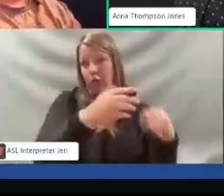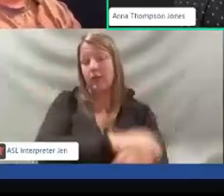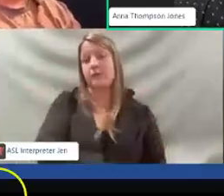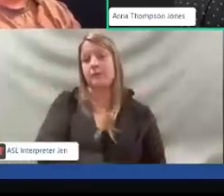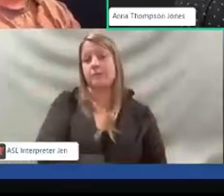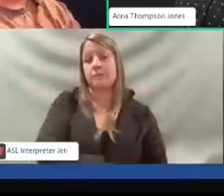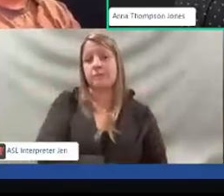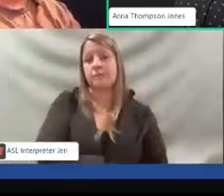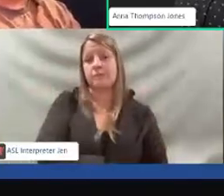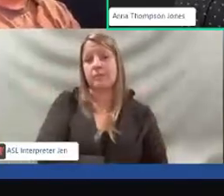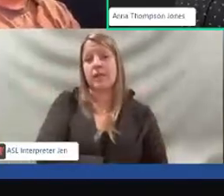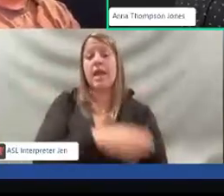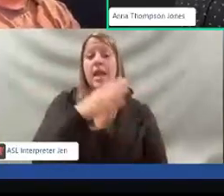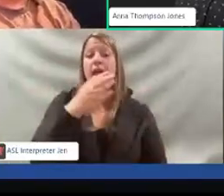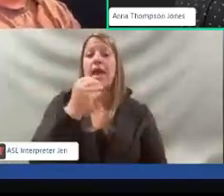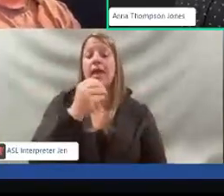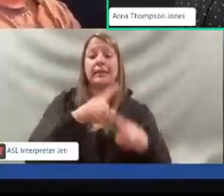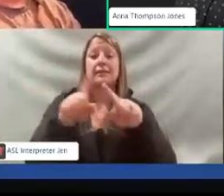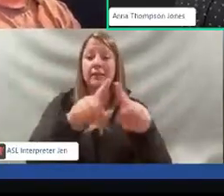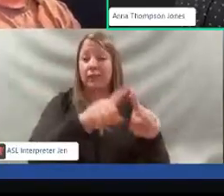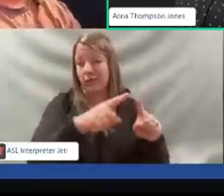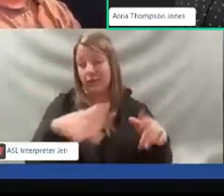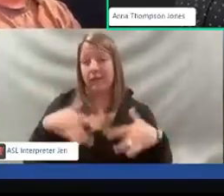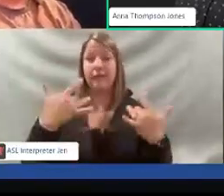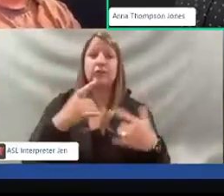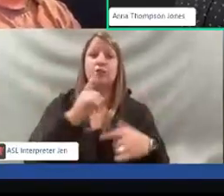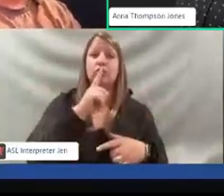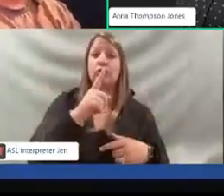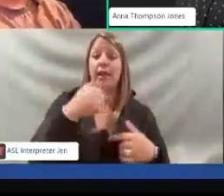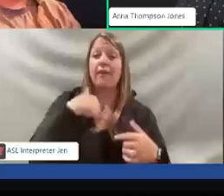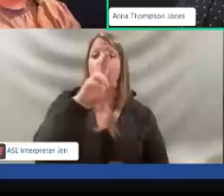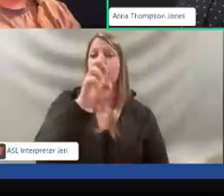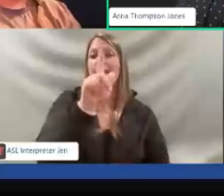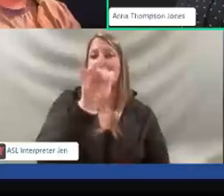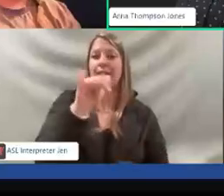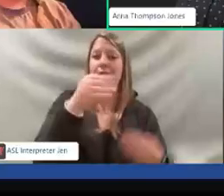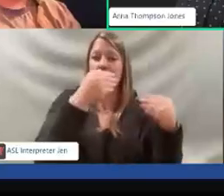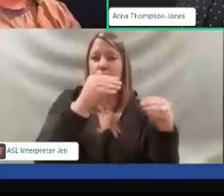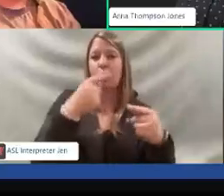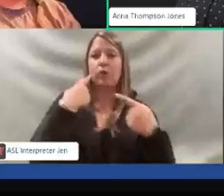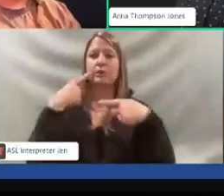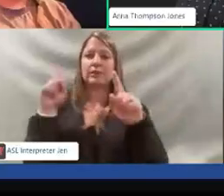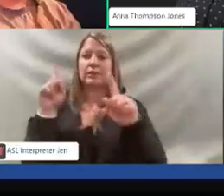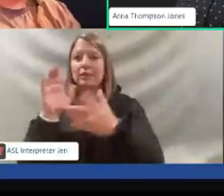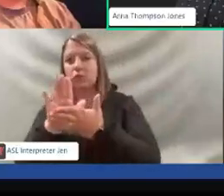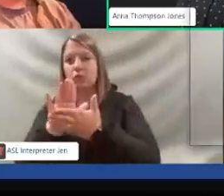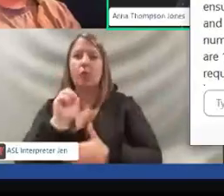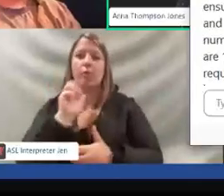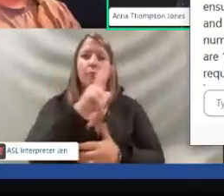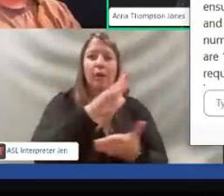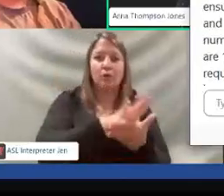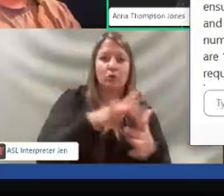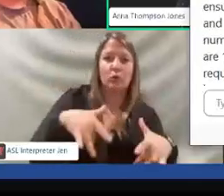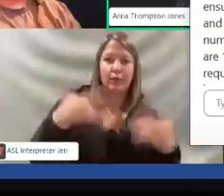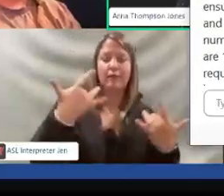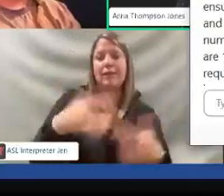And a sample of the events we attend include reality stores, success schools, back to school events,